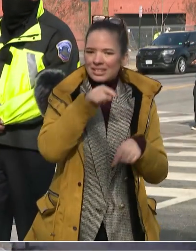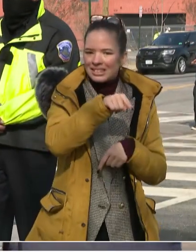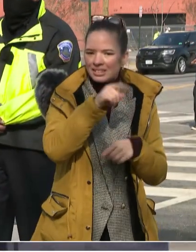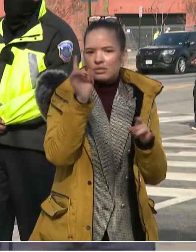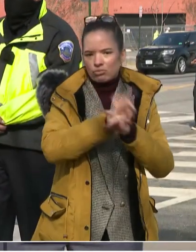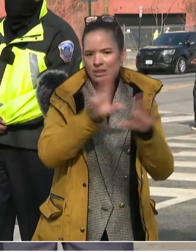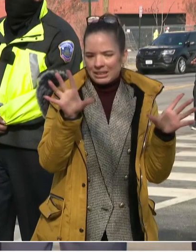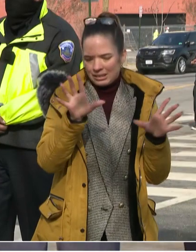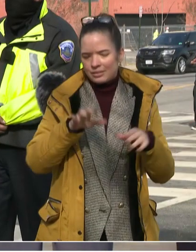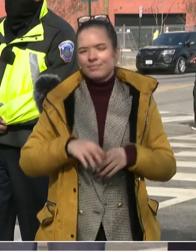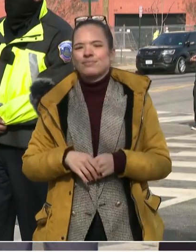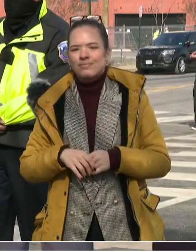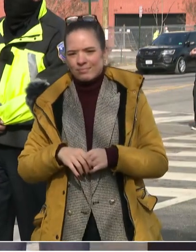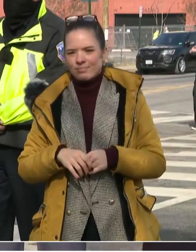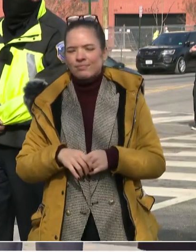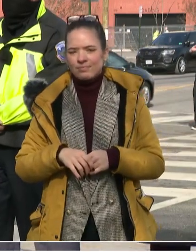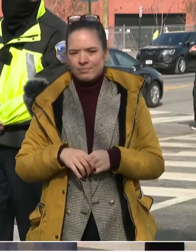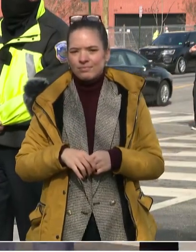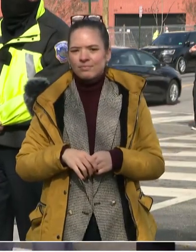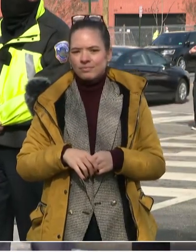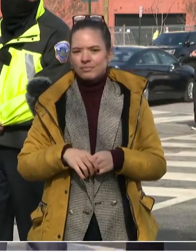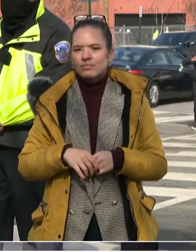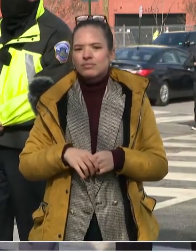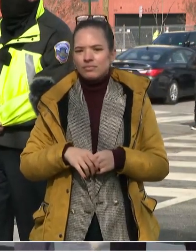much. And I believe from here we have